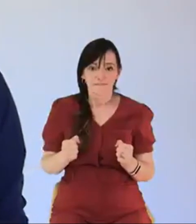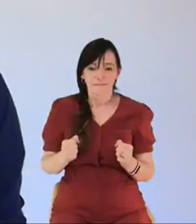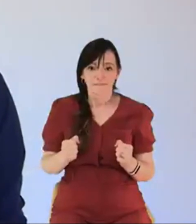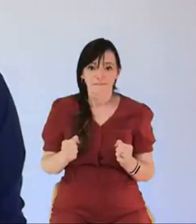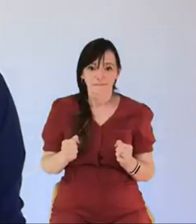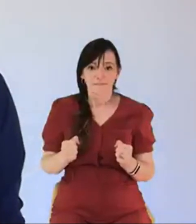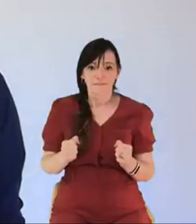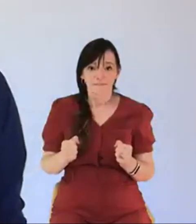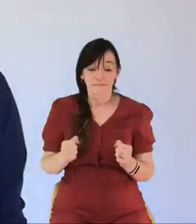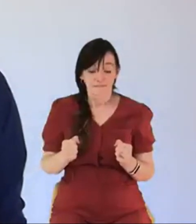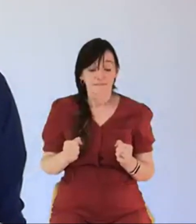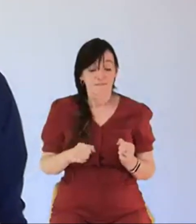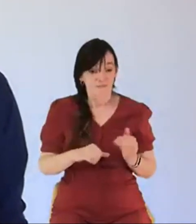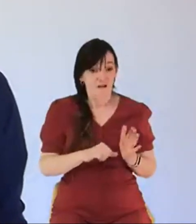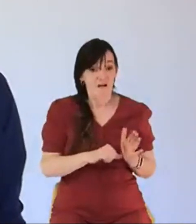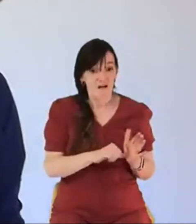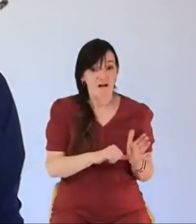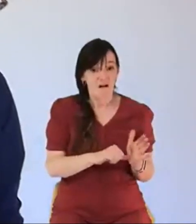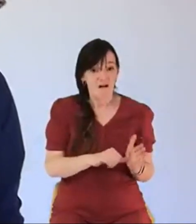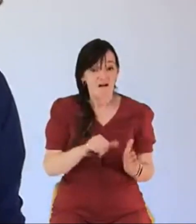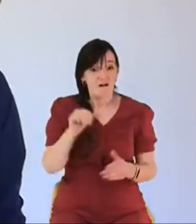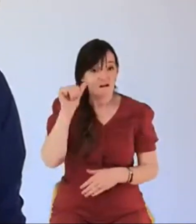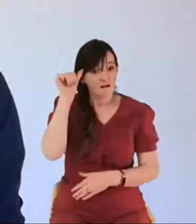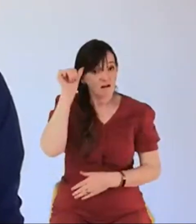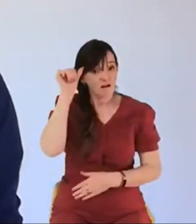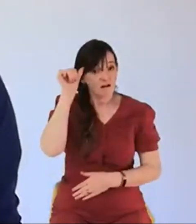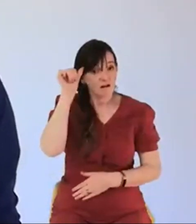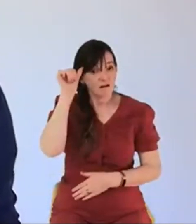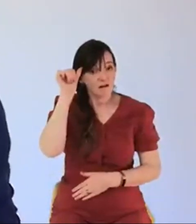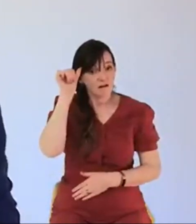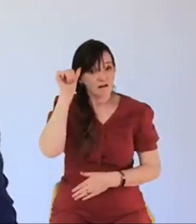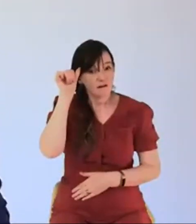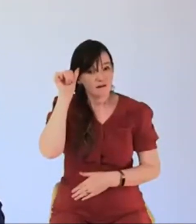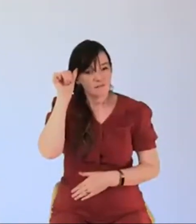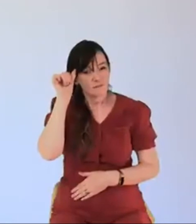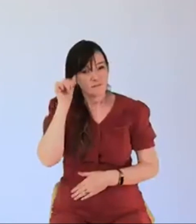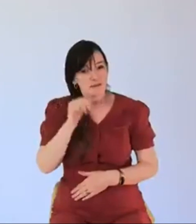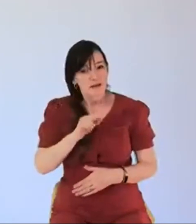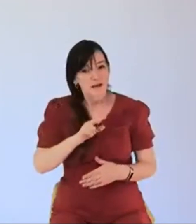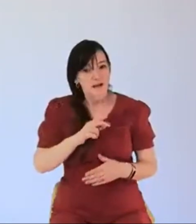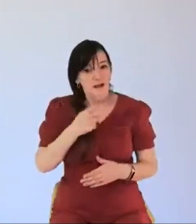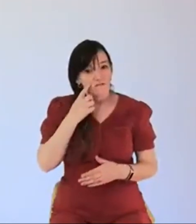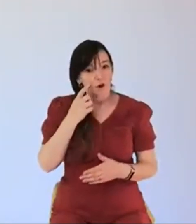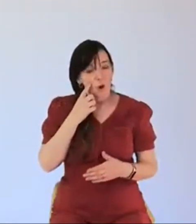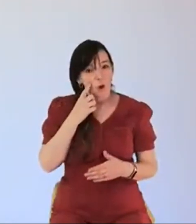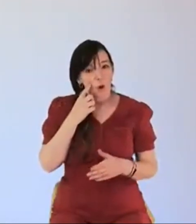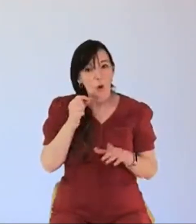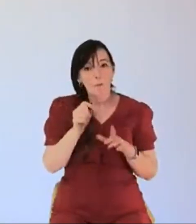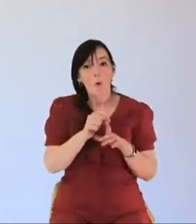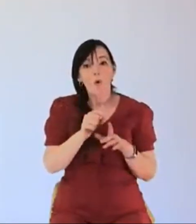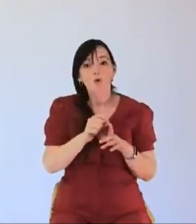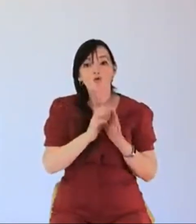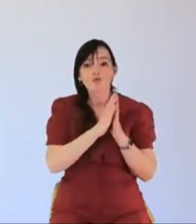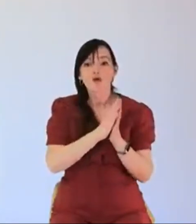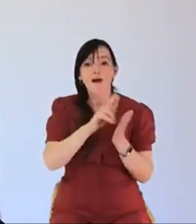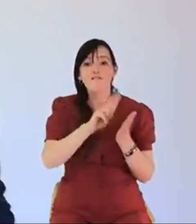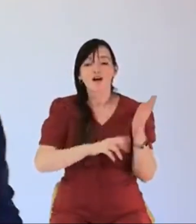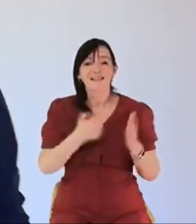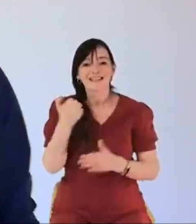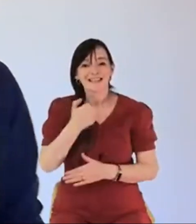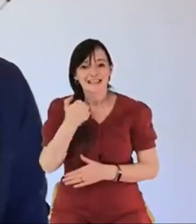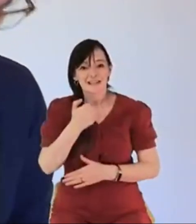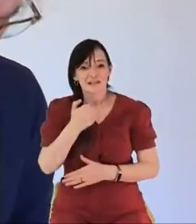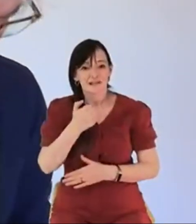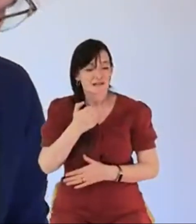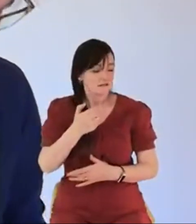but it's hard you see what paul prays verse 16 may our